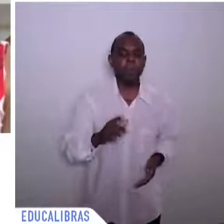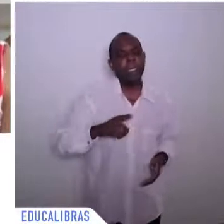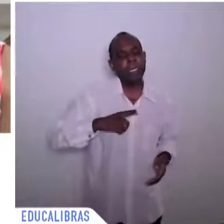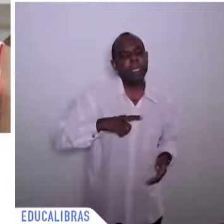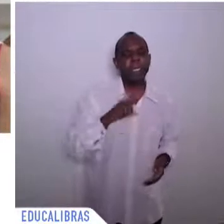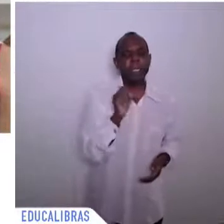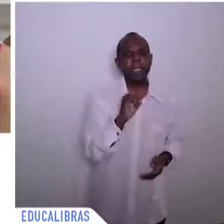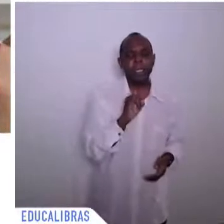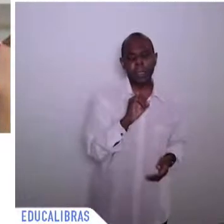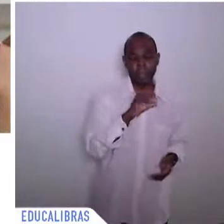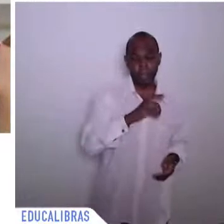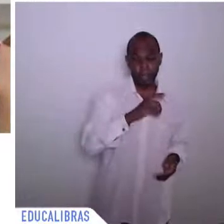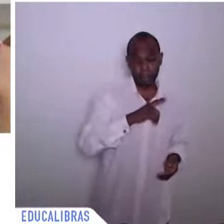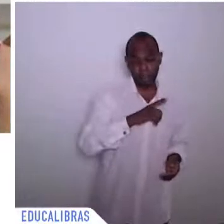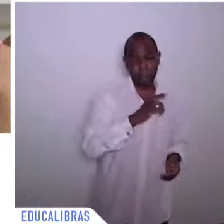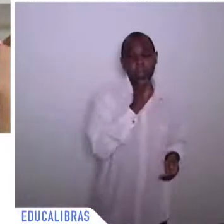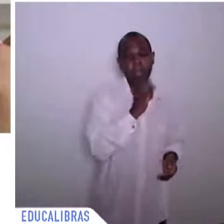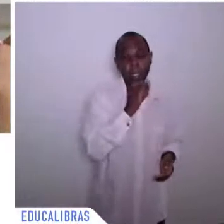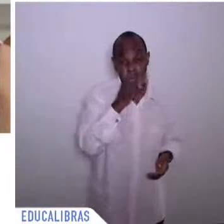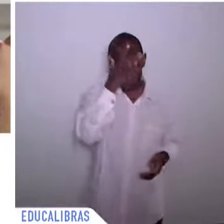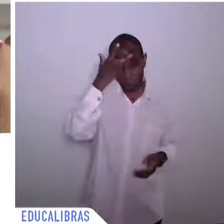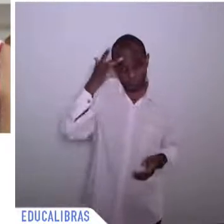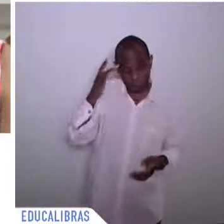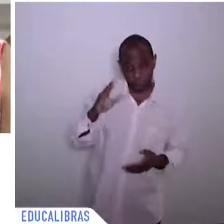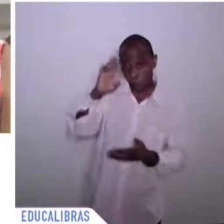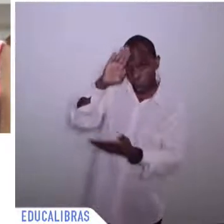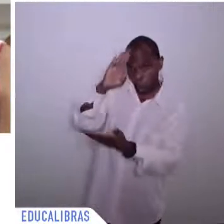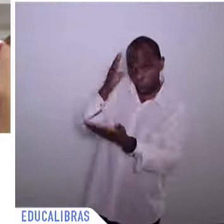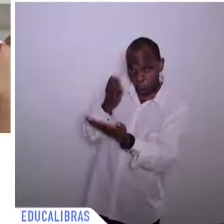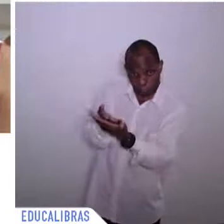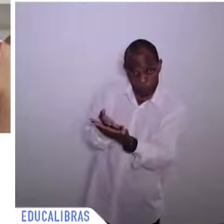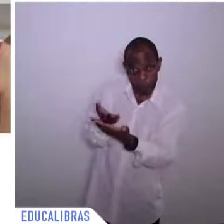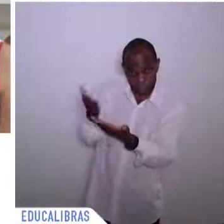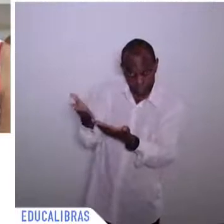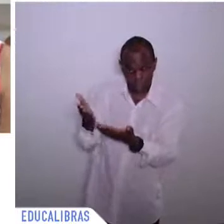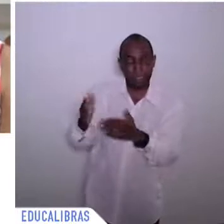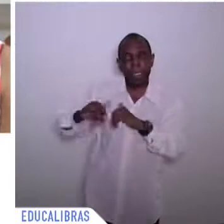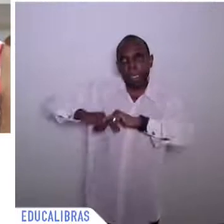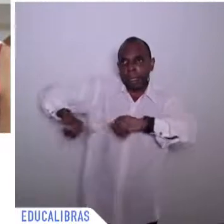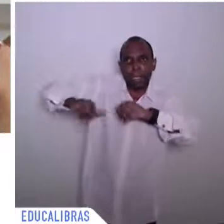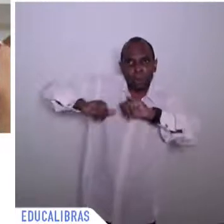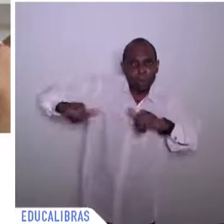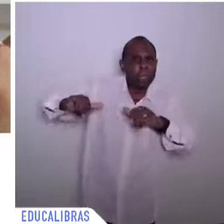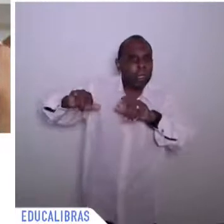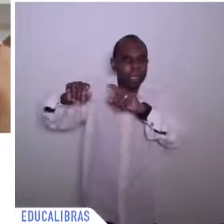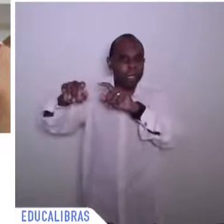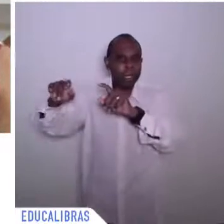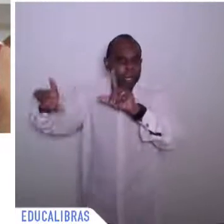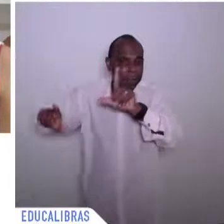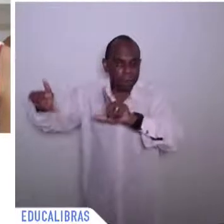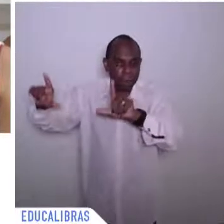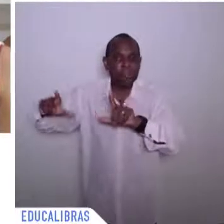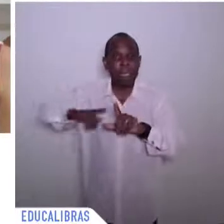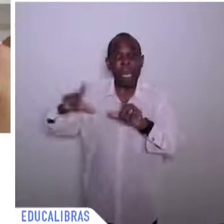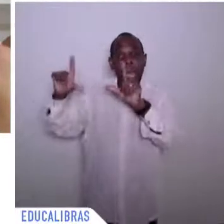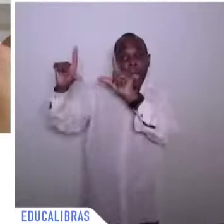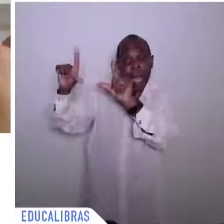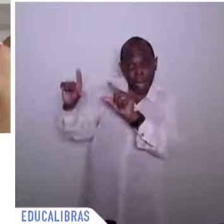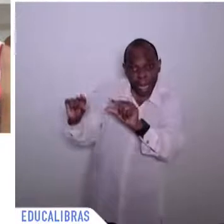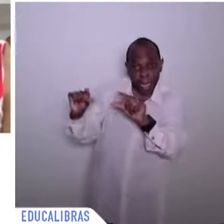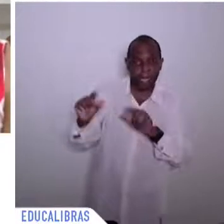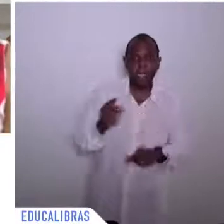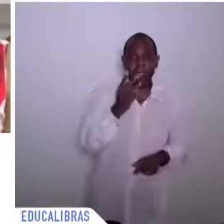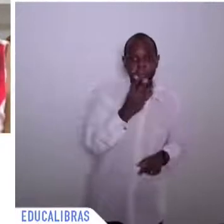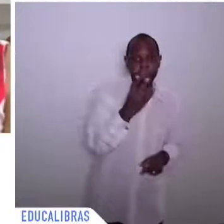electoral process. So when you talk about this, you see that the number of those who really trust this coverage